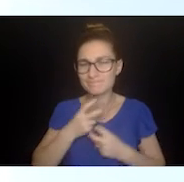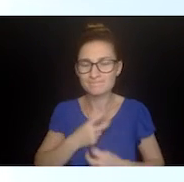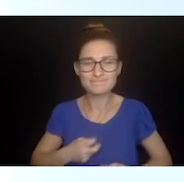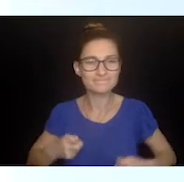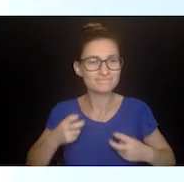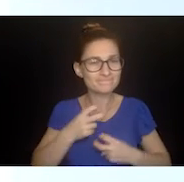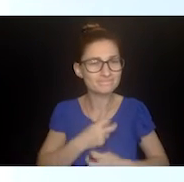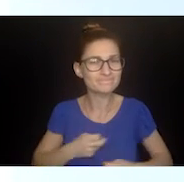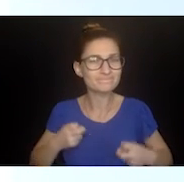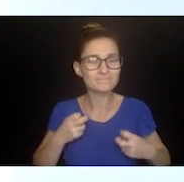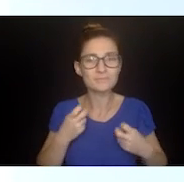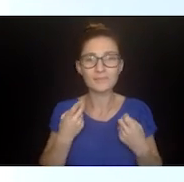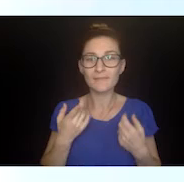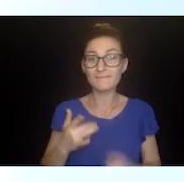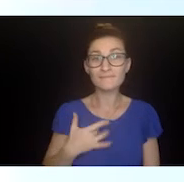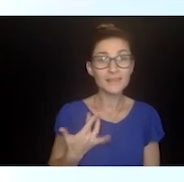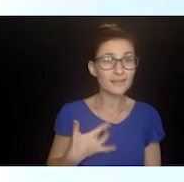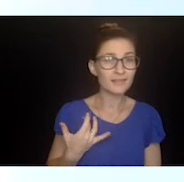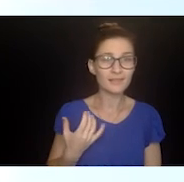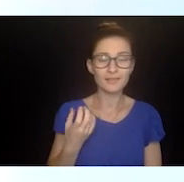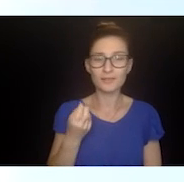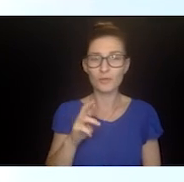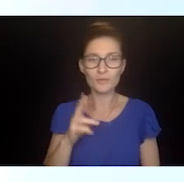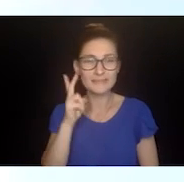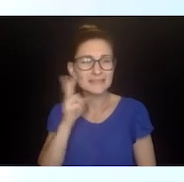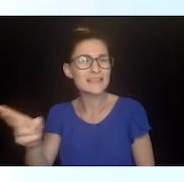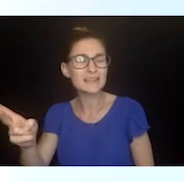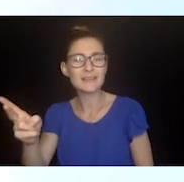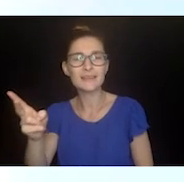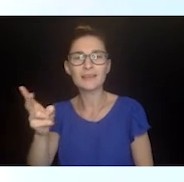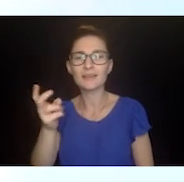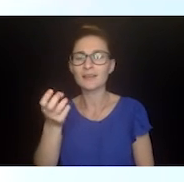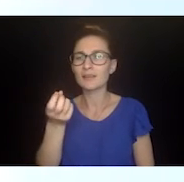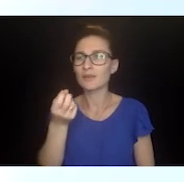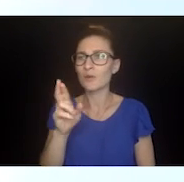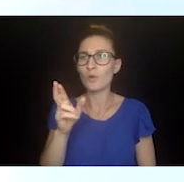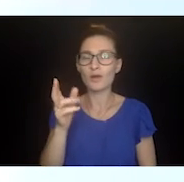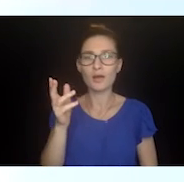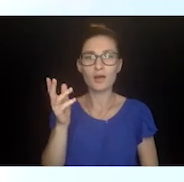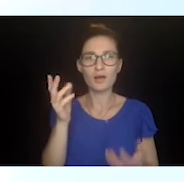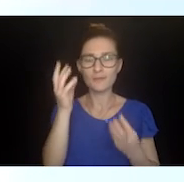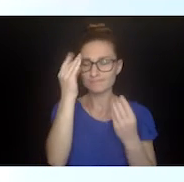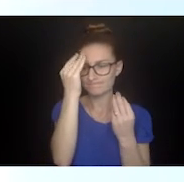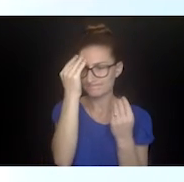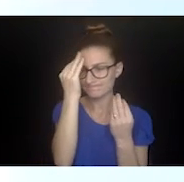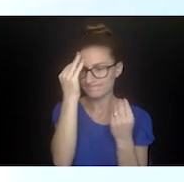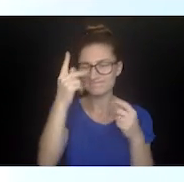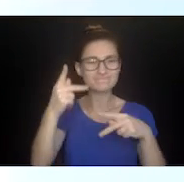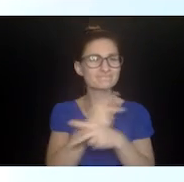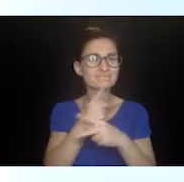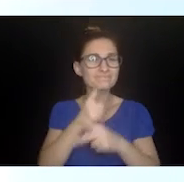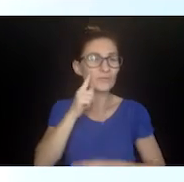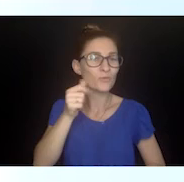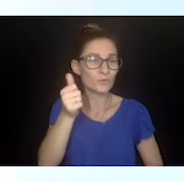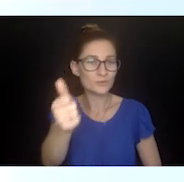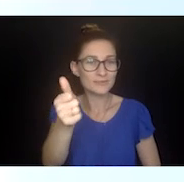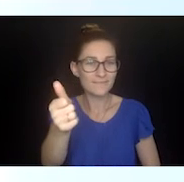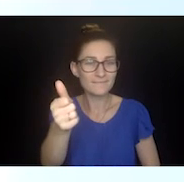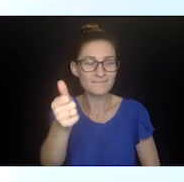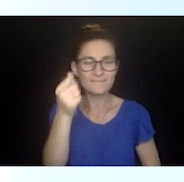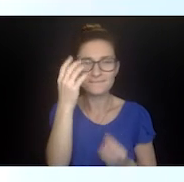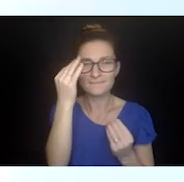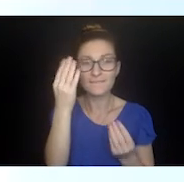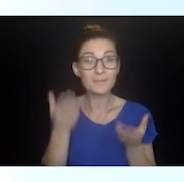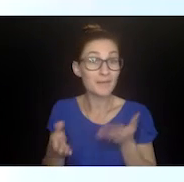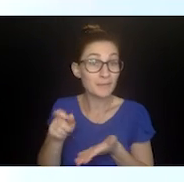really feel and see or sense or hear what that is to you. What is that to